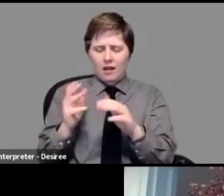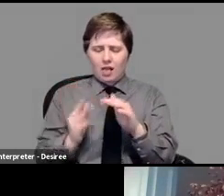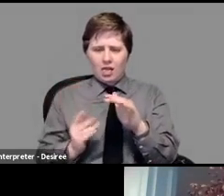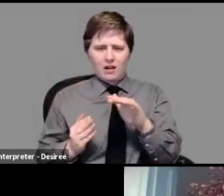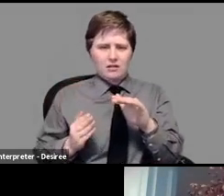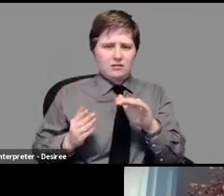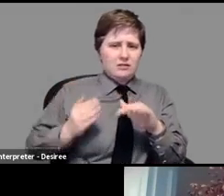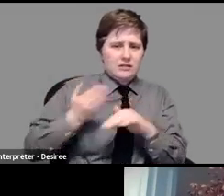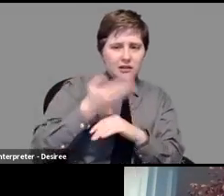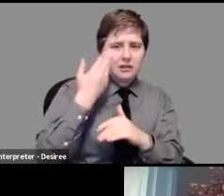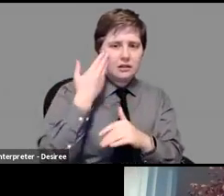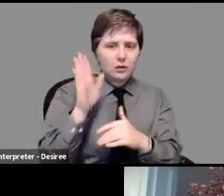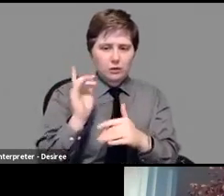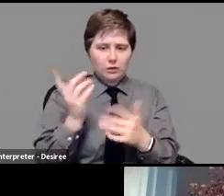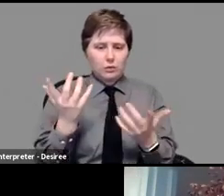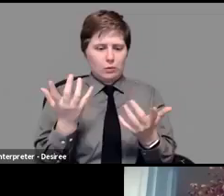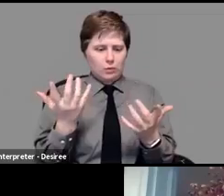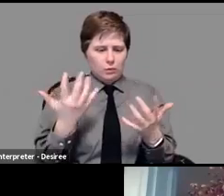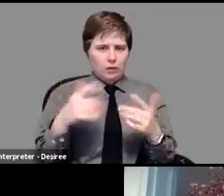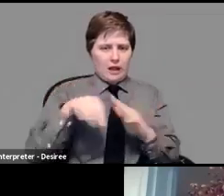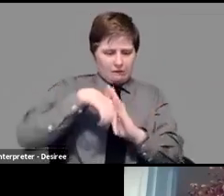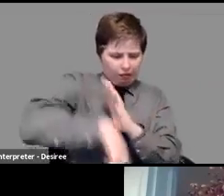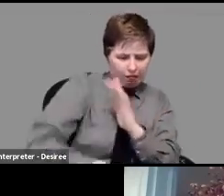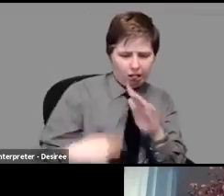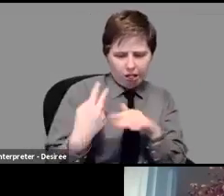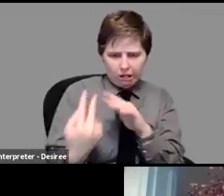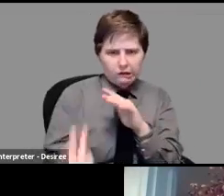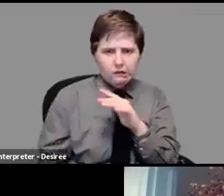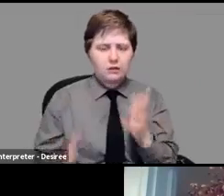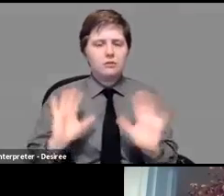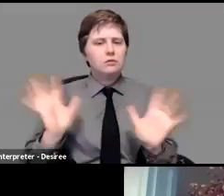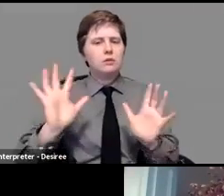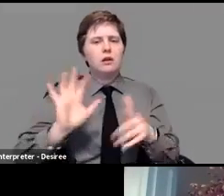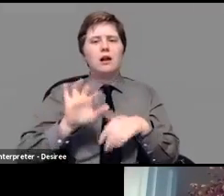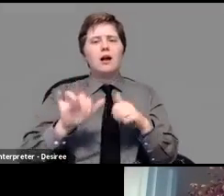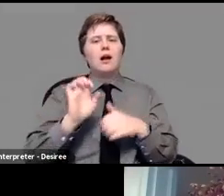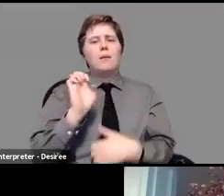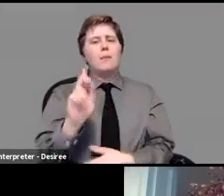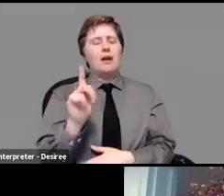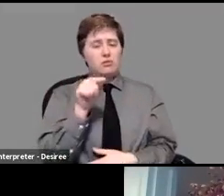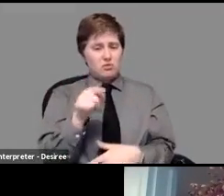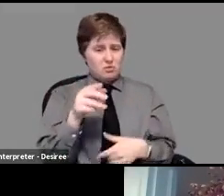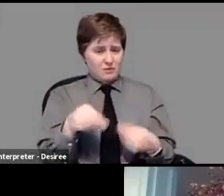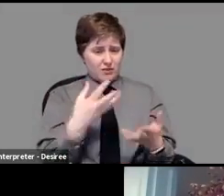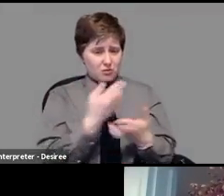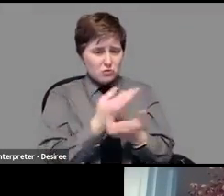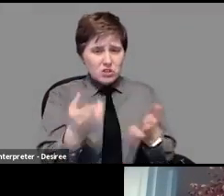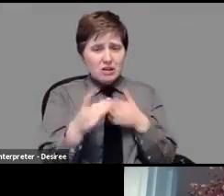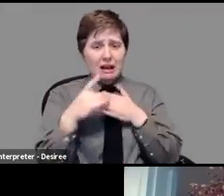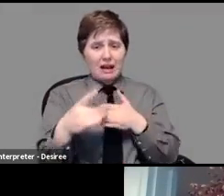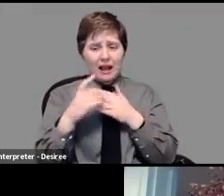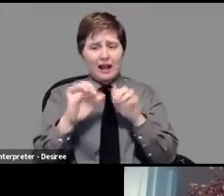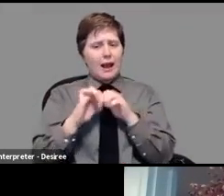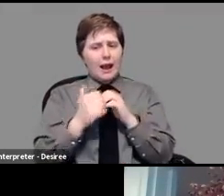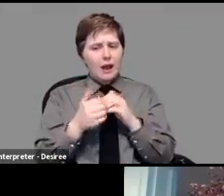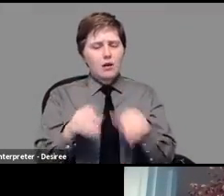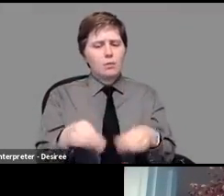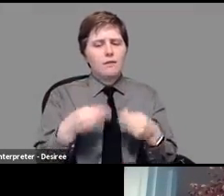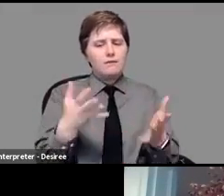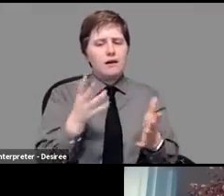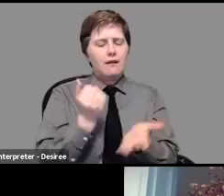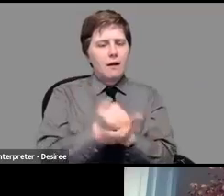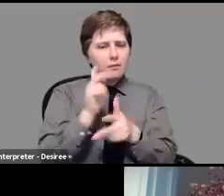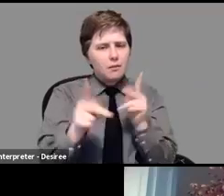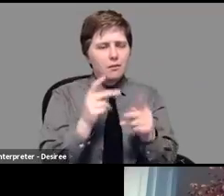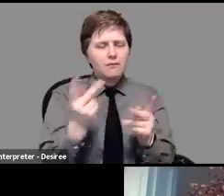not knowing where the bottom is? But how can, as a banker, you provide either resources or guidance to help people figure out